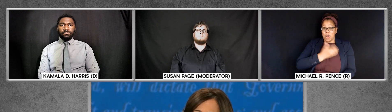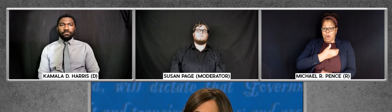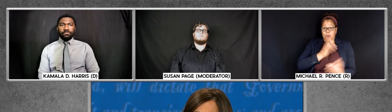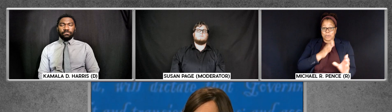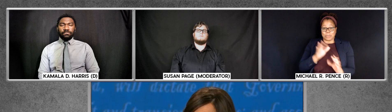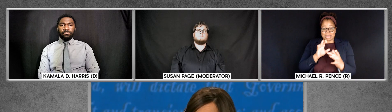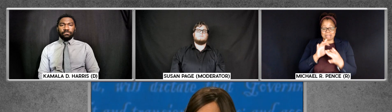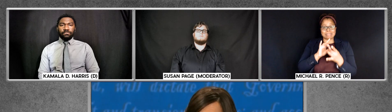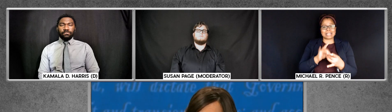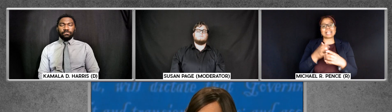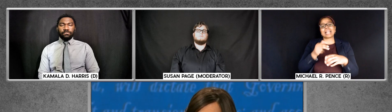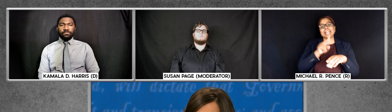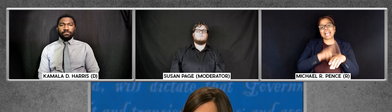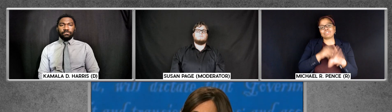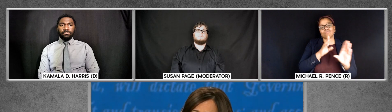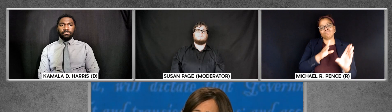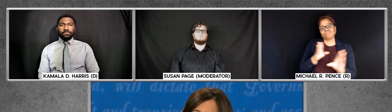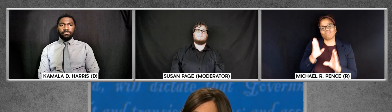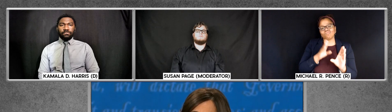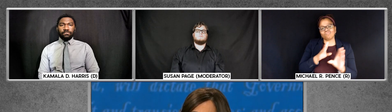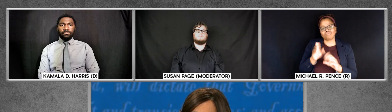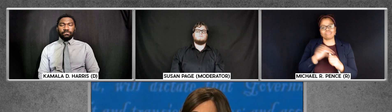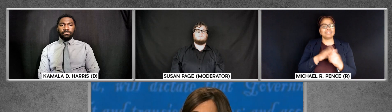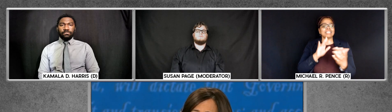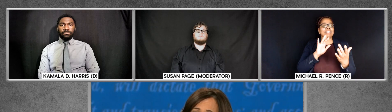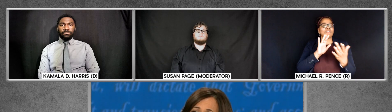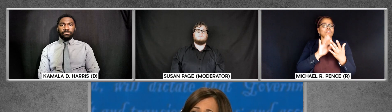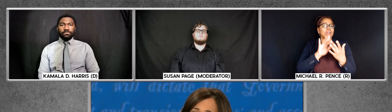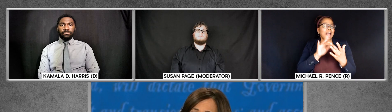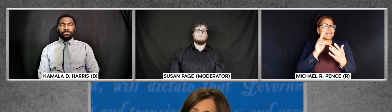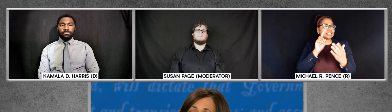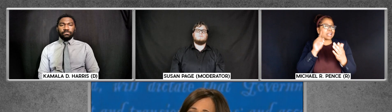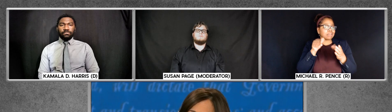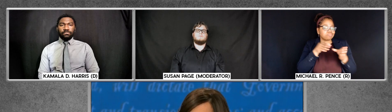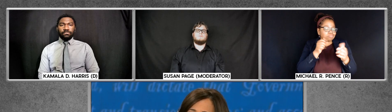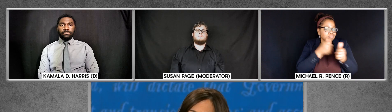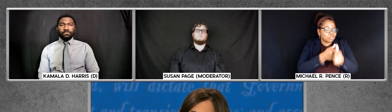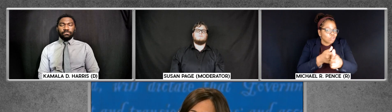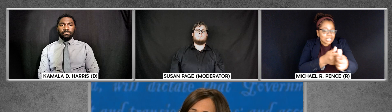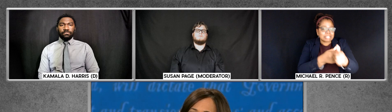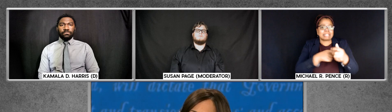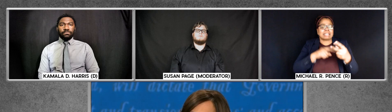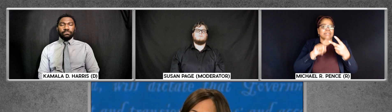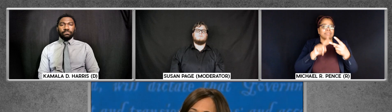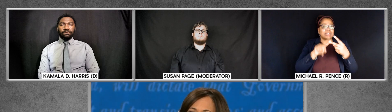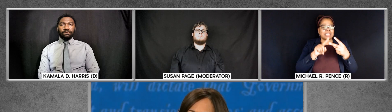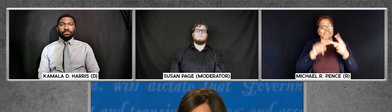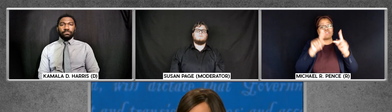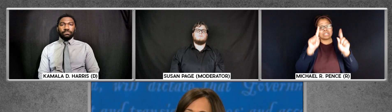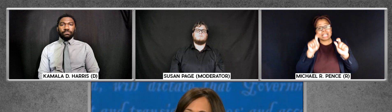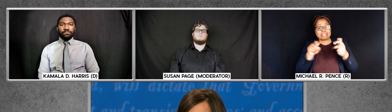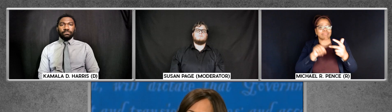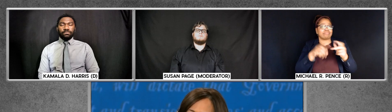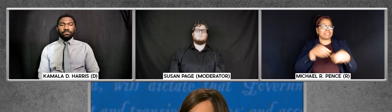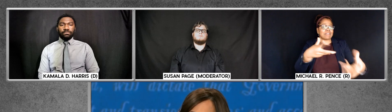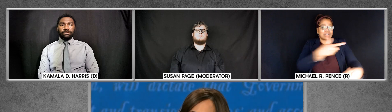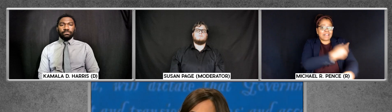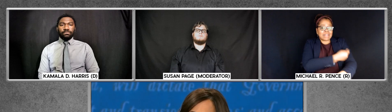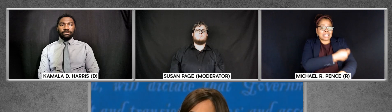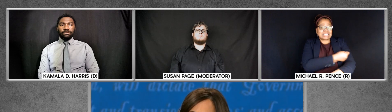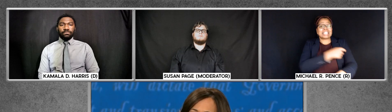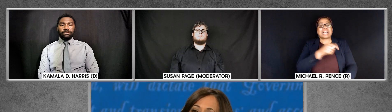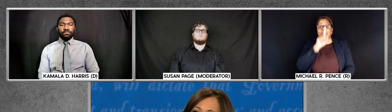national strategy for contact tracing, for testing, for administration of the vaccine, and making sure that it will be free for